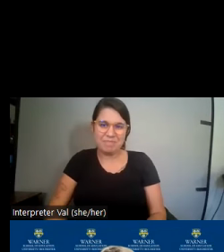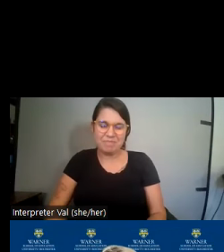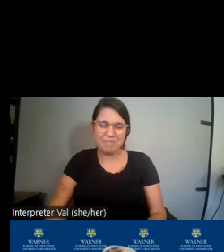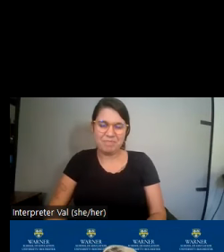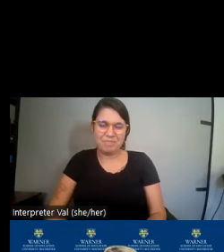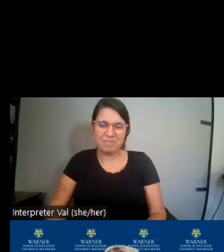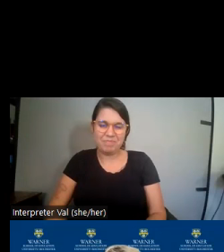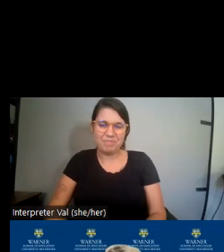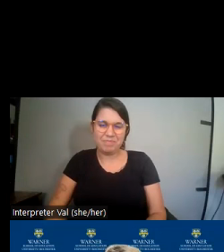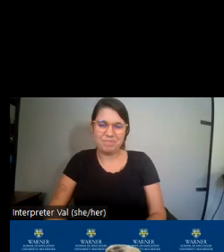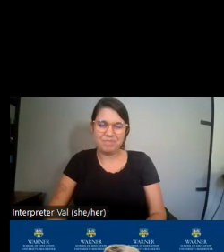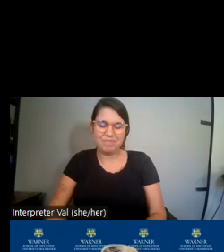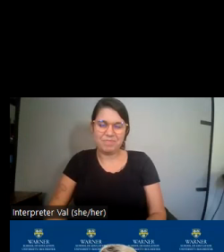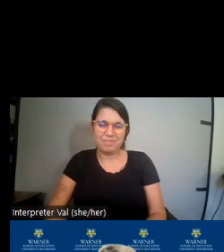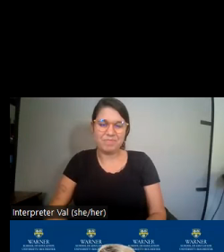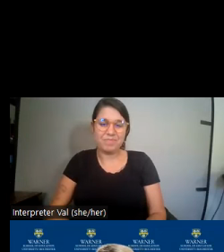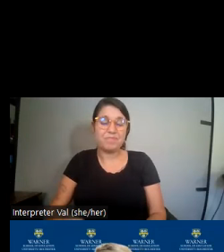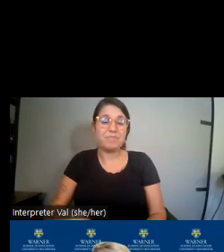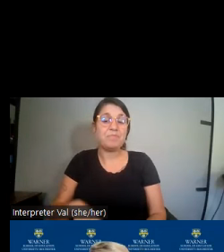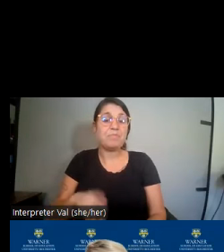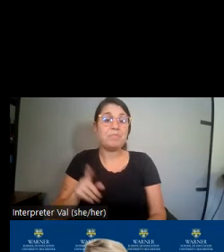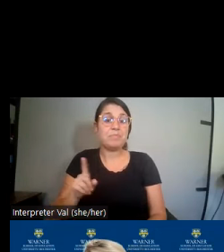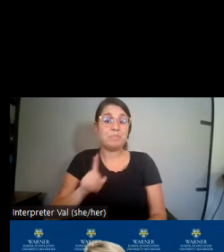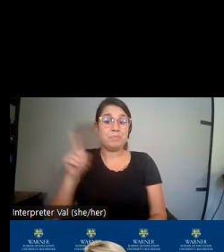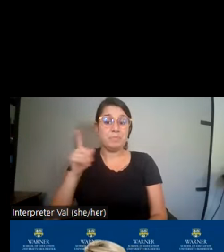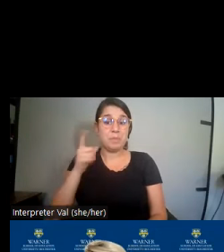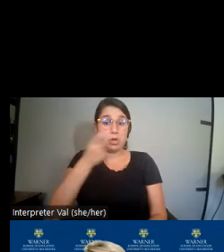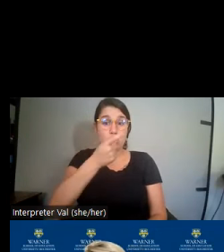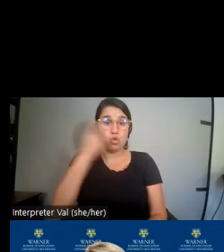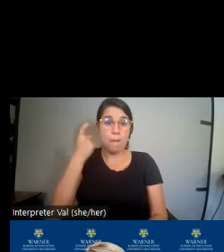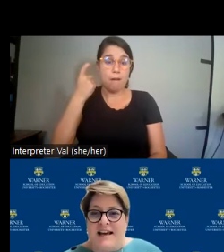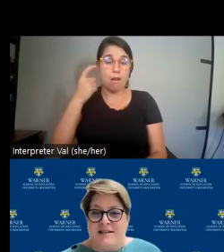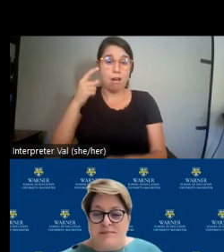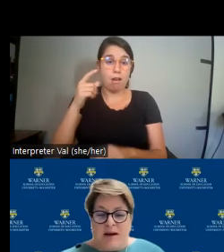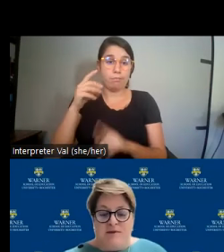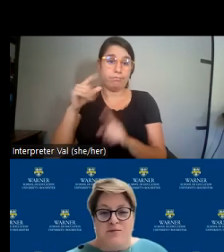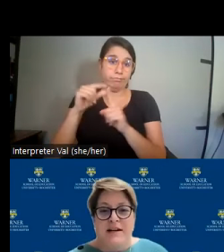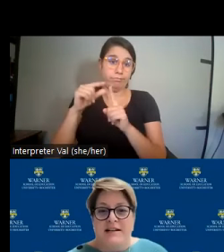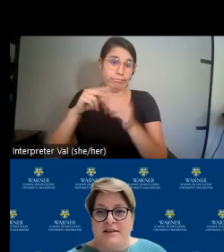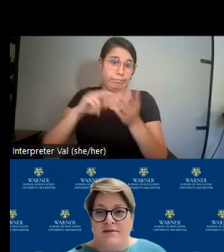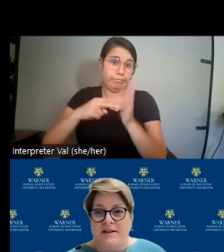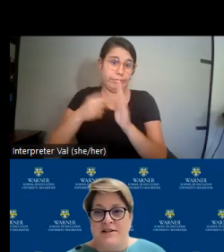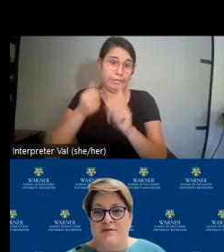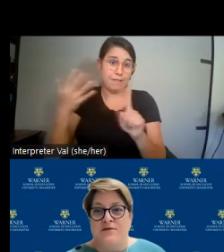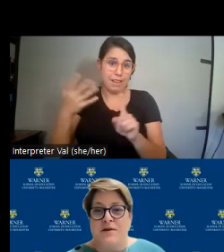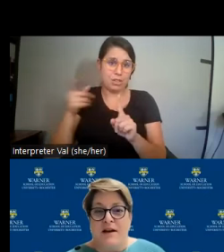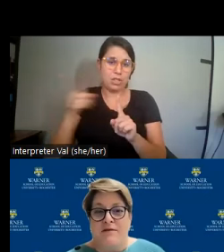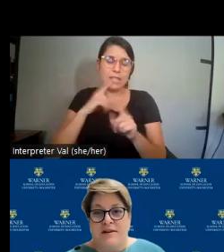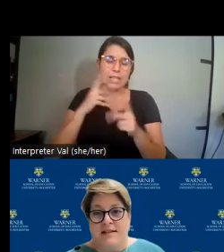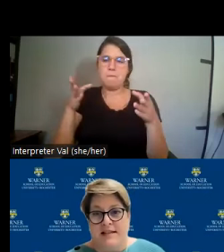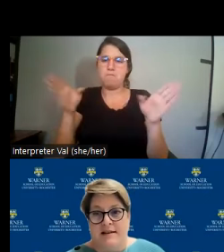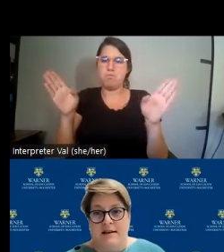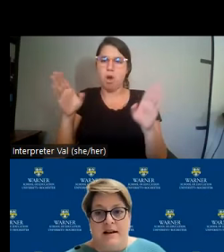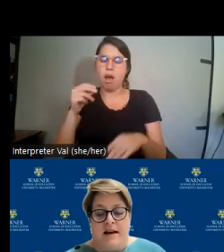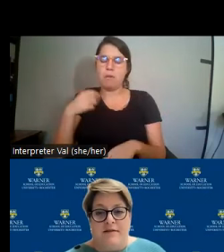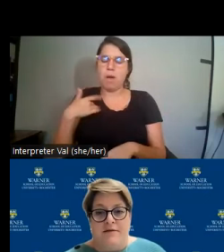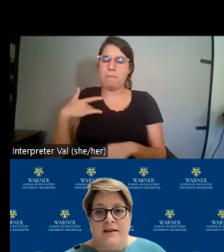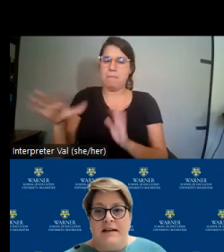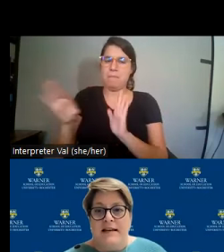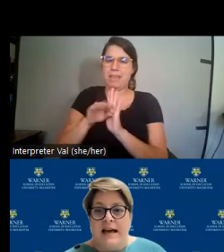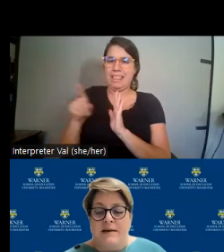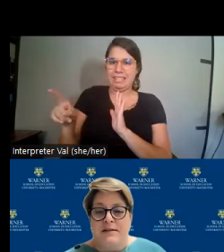This definition of trauma is quite broad, and I choose it as my working definition for that reason.